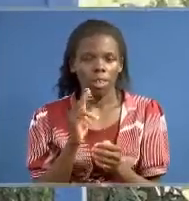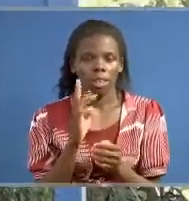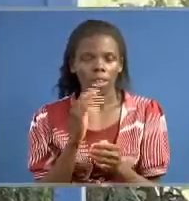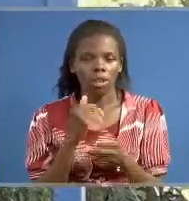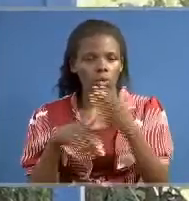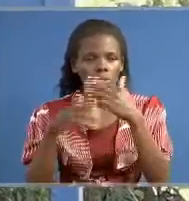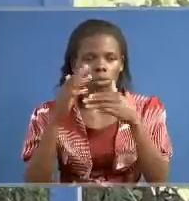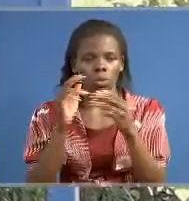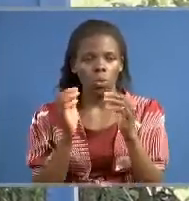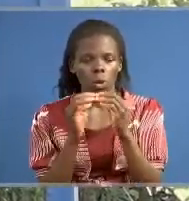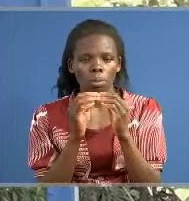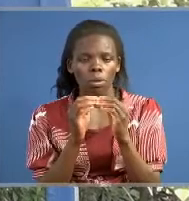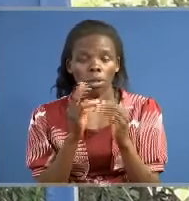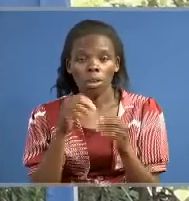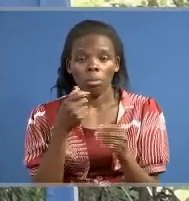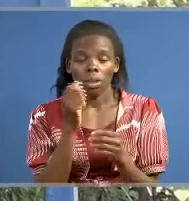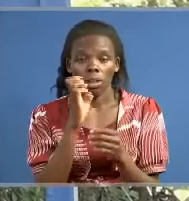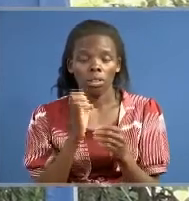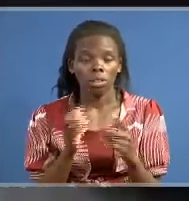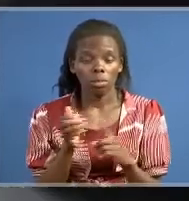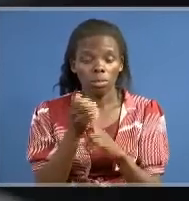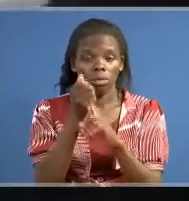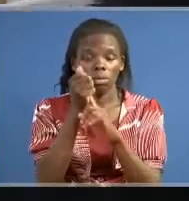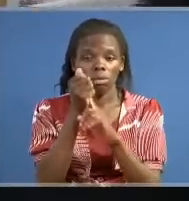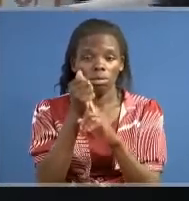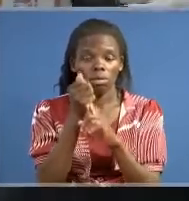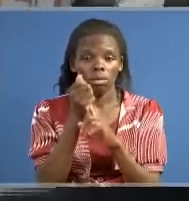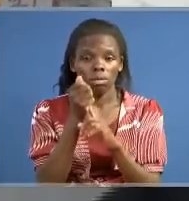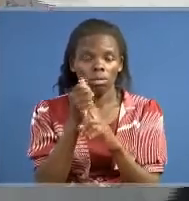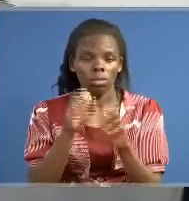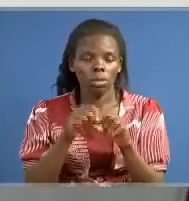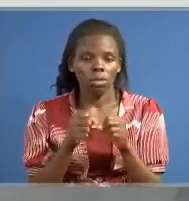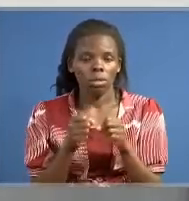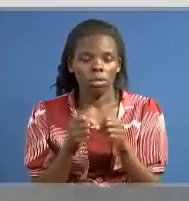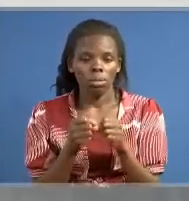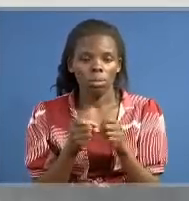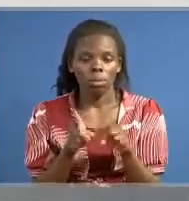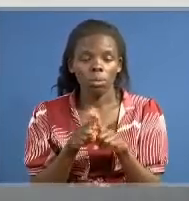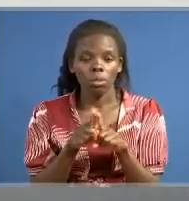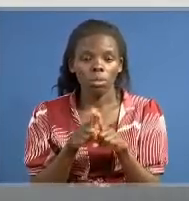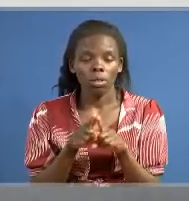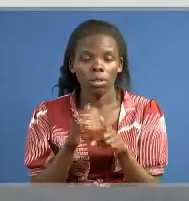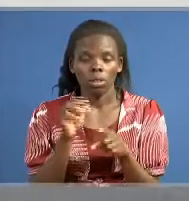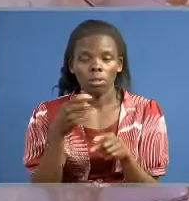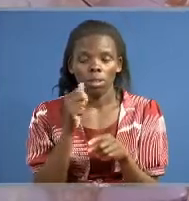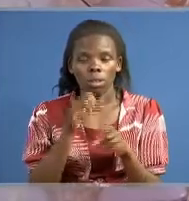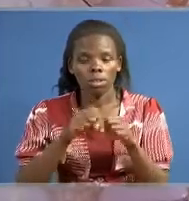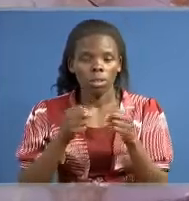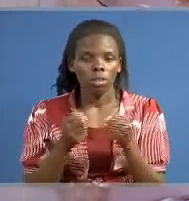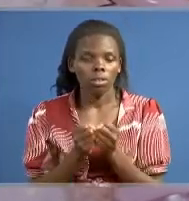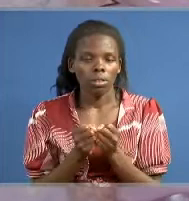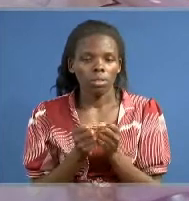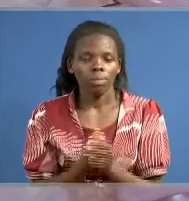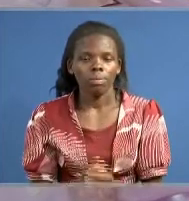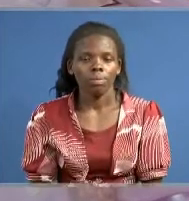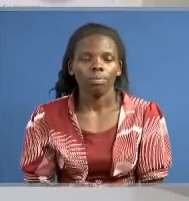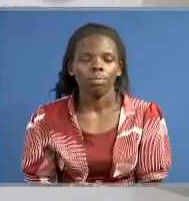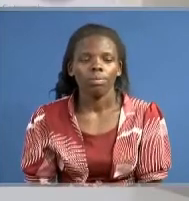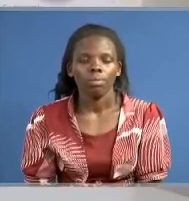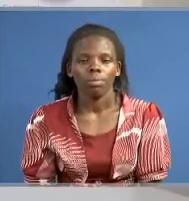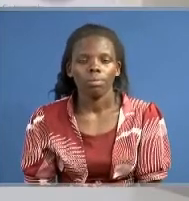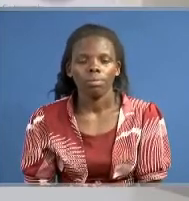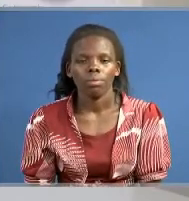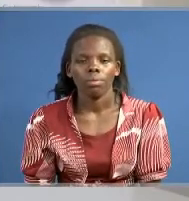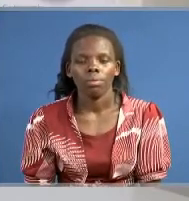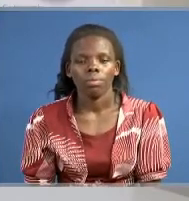National Hospital, we meet a diabetic specialist and he breaks down diabetes both in types and signs and symptoms. I have